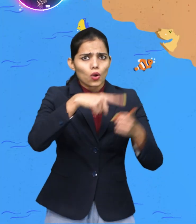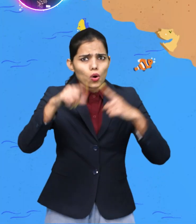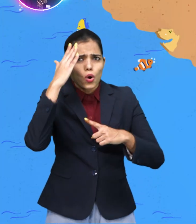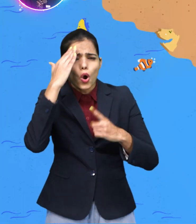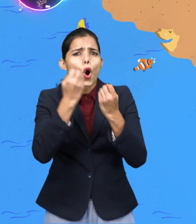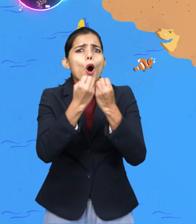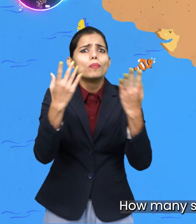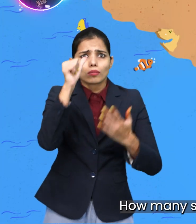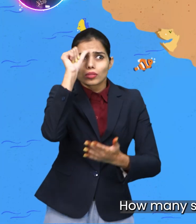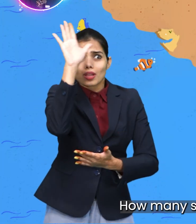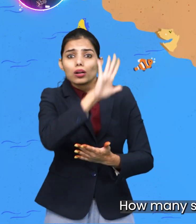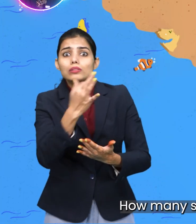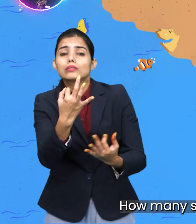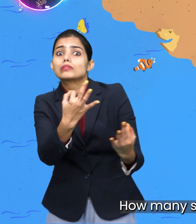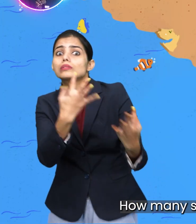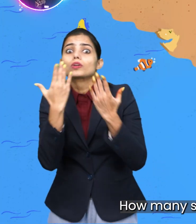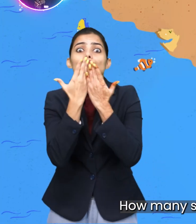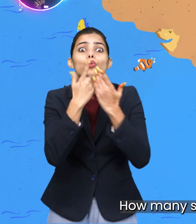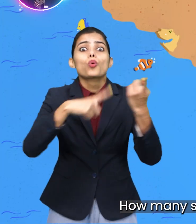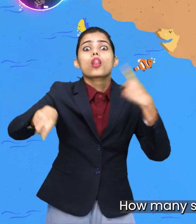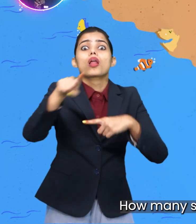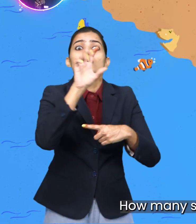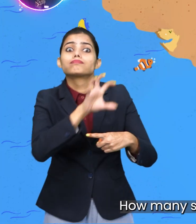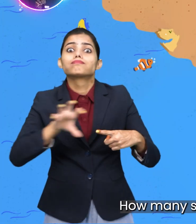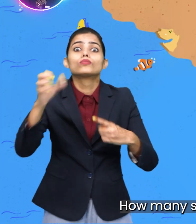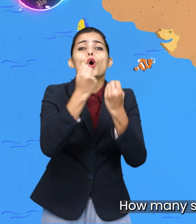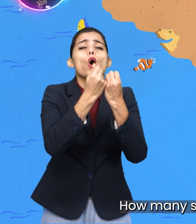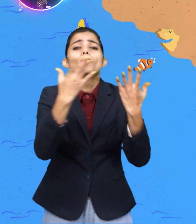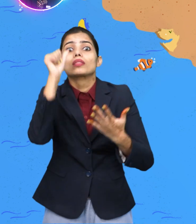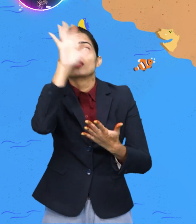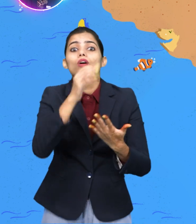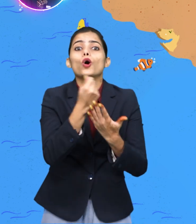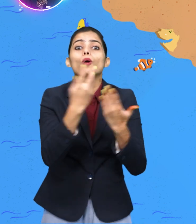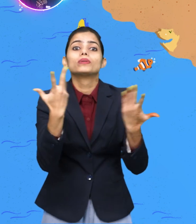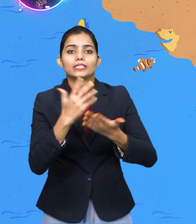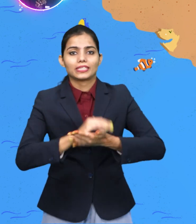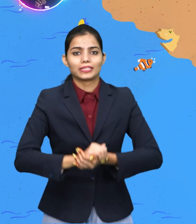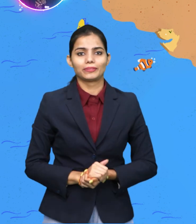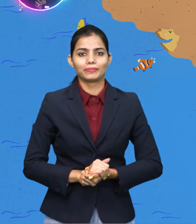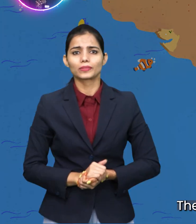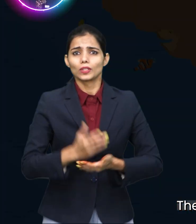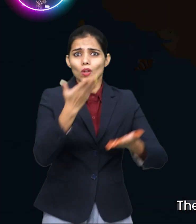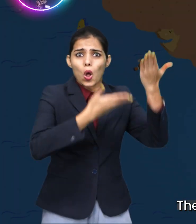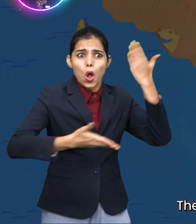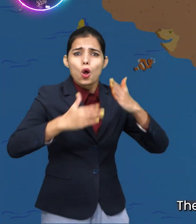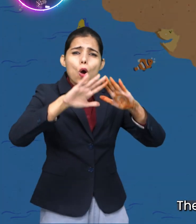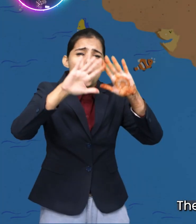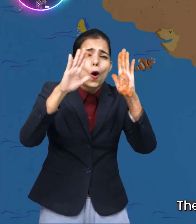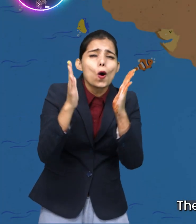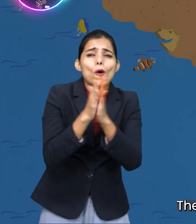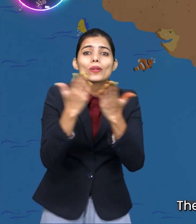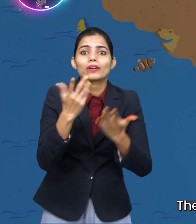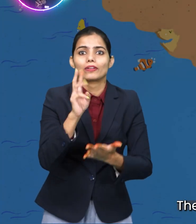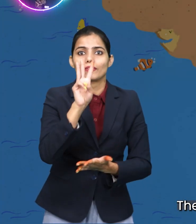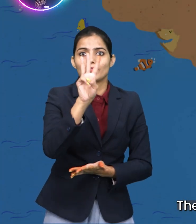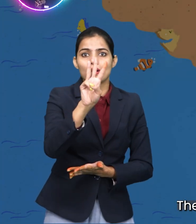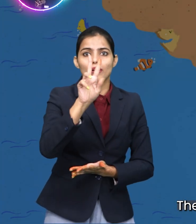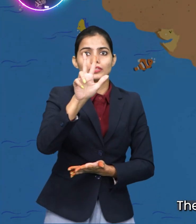Do you know how many special schools and institutions are there in India? There are total